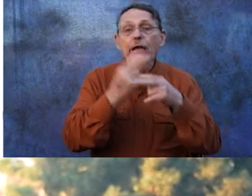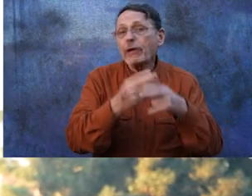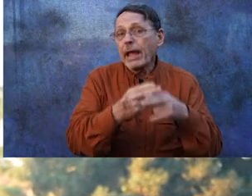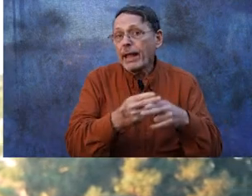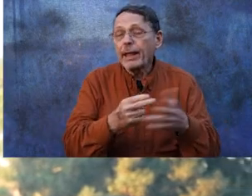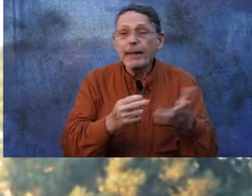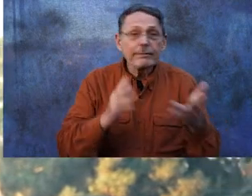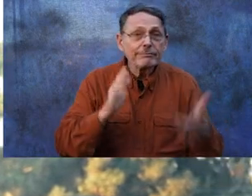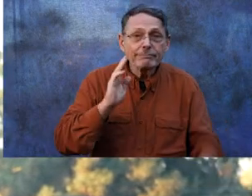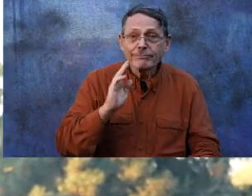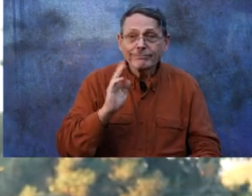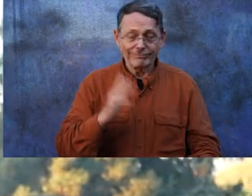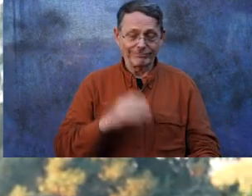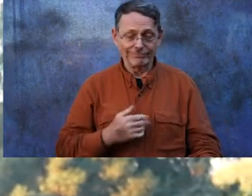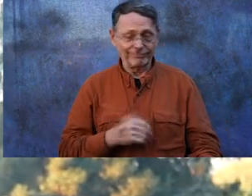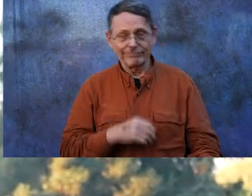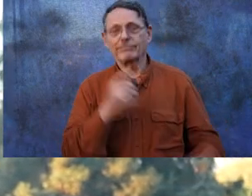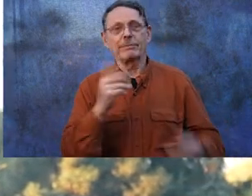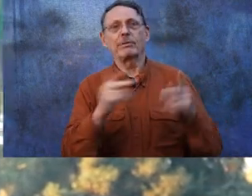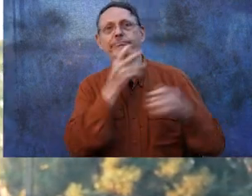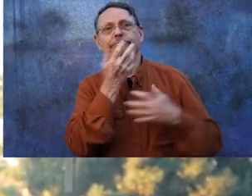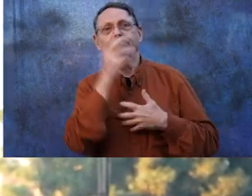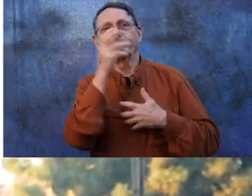Say your name out loud. Starhawk.